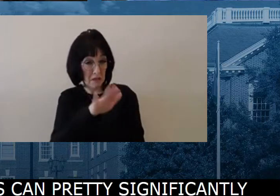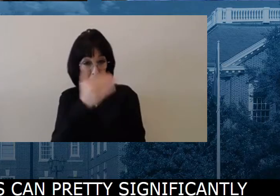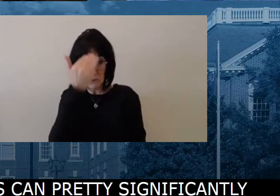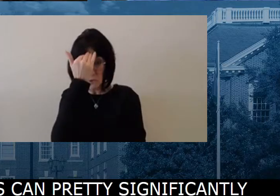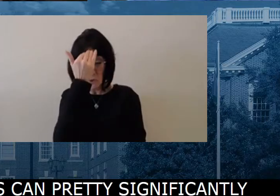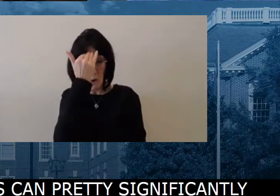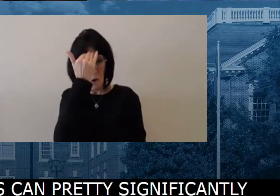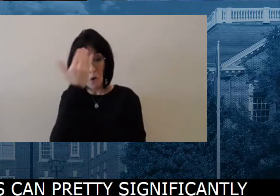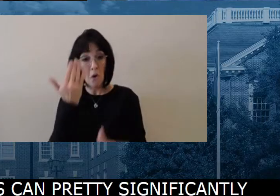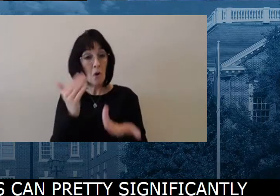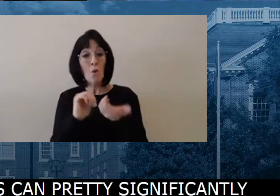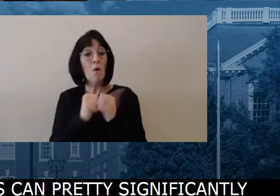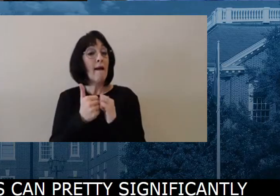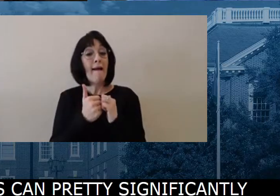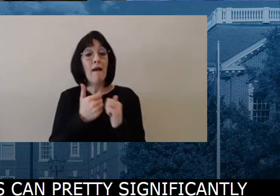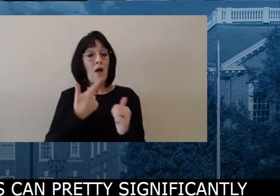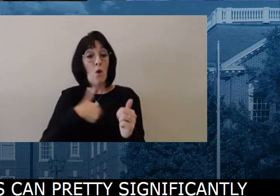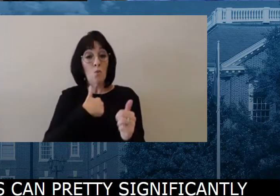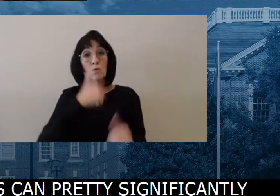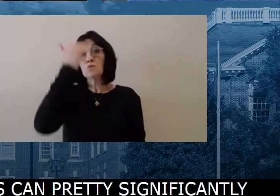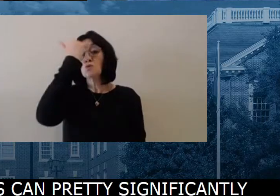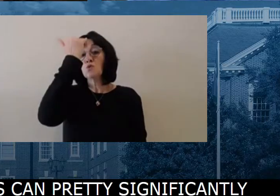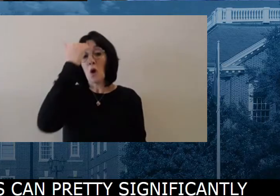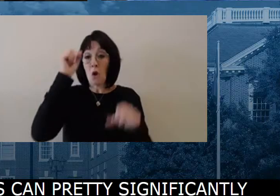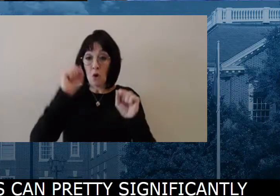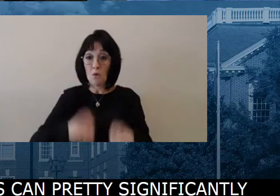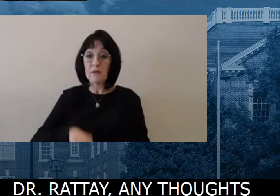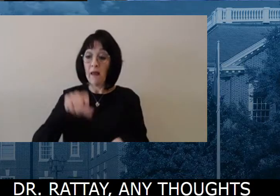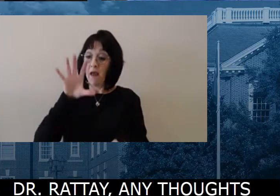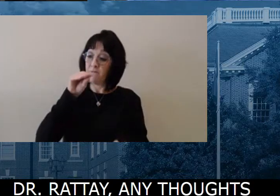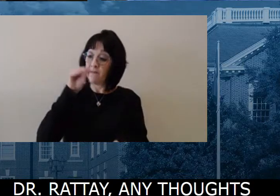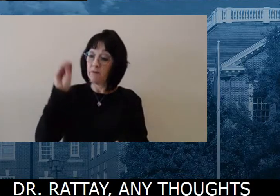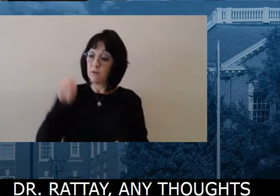continue to reopen again?